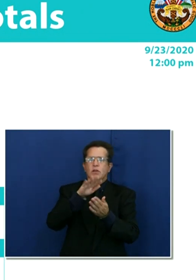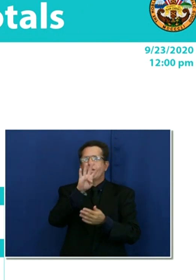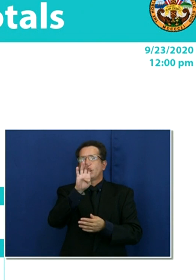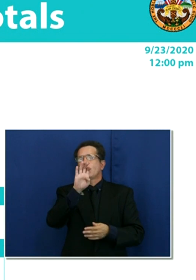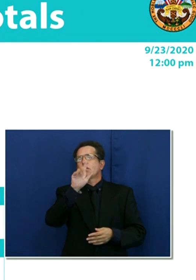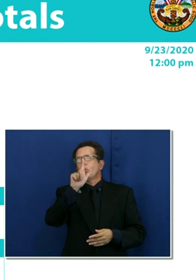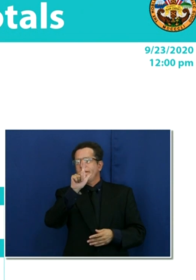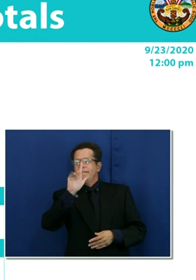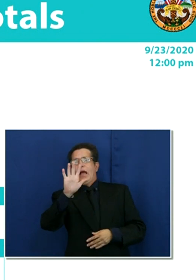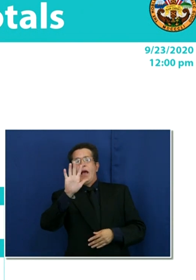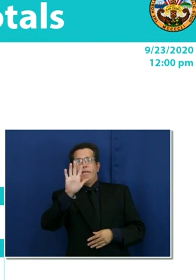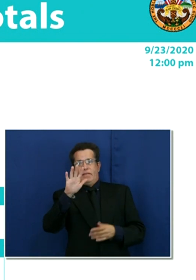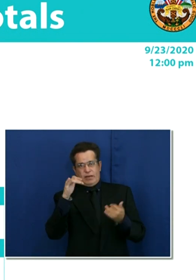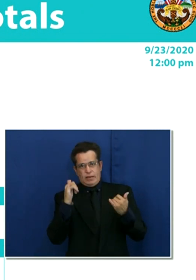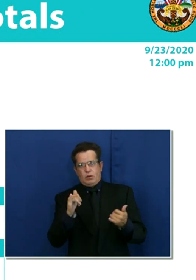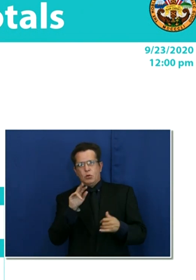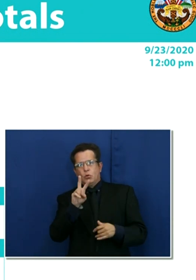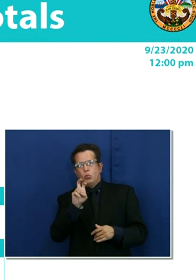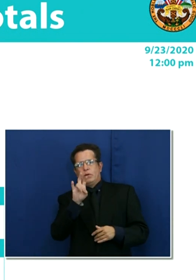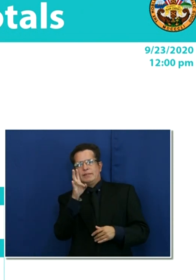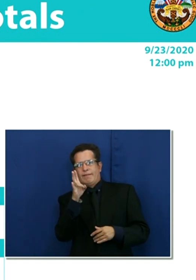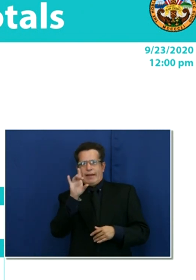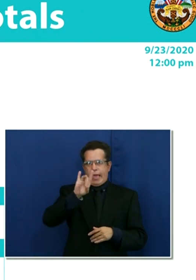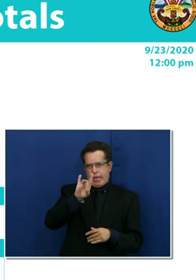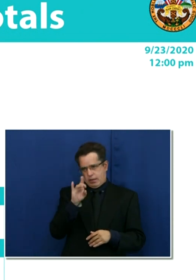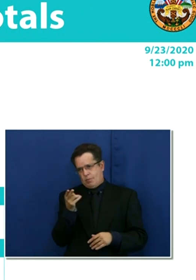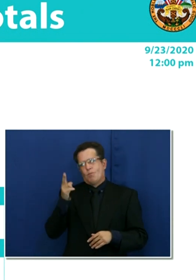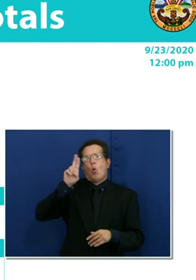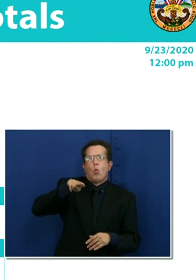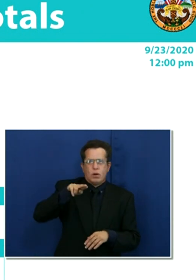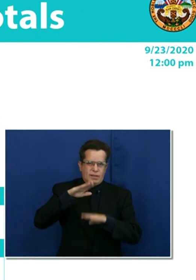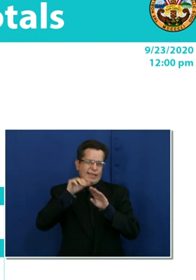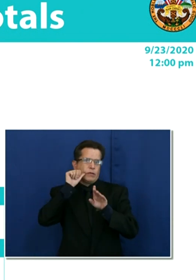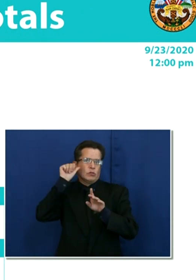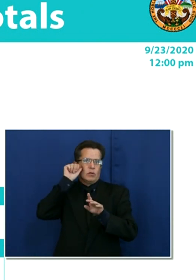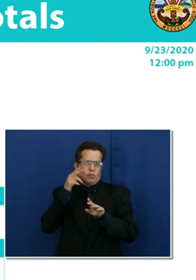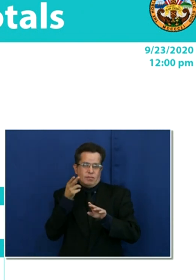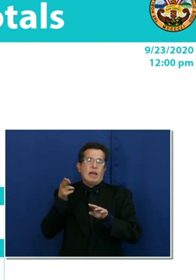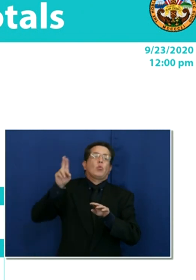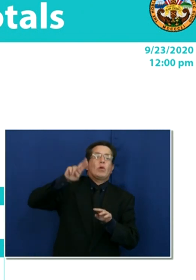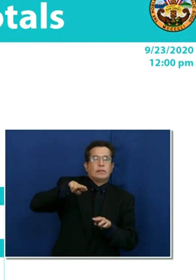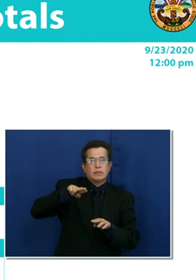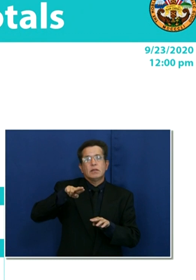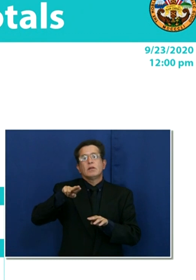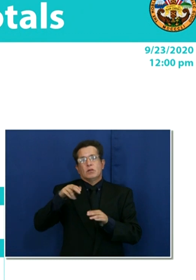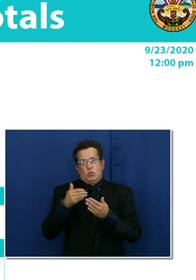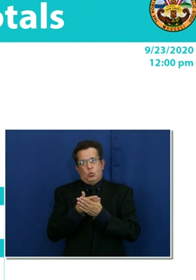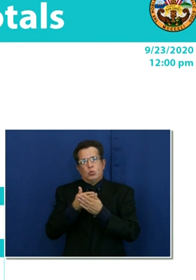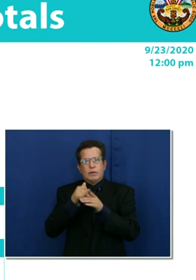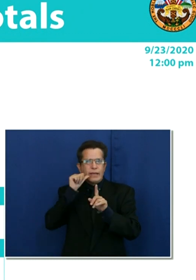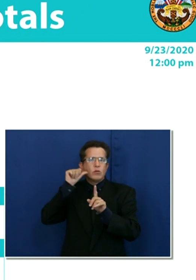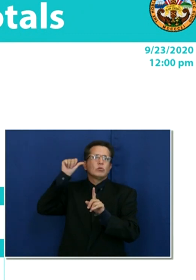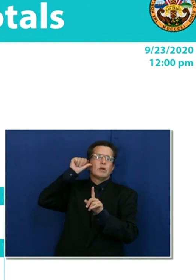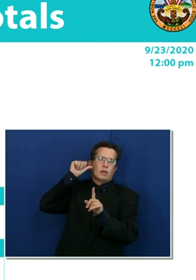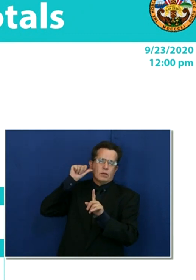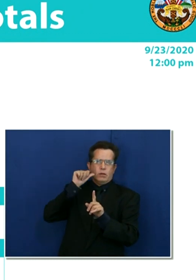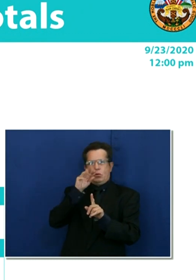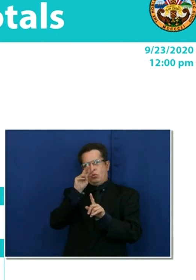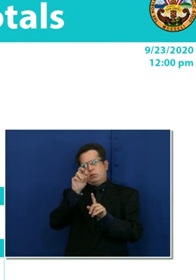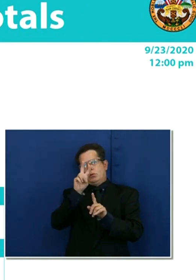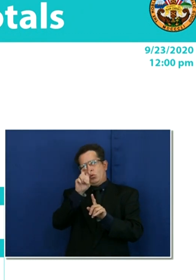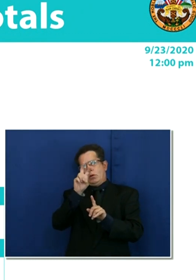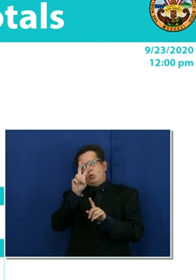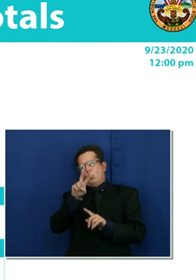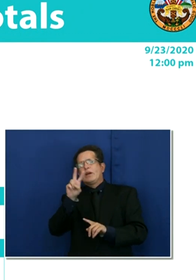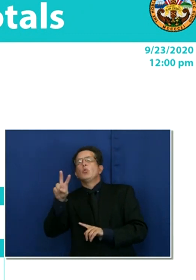45,425 cases, which is 278 more cases than yesterday, an increase in new cases since yesterday's report of